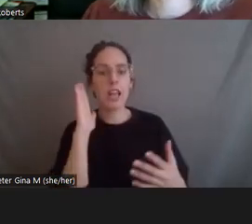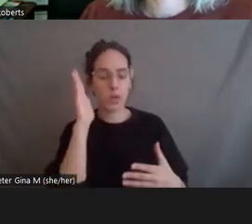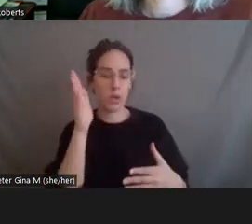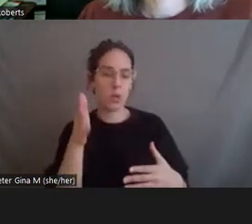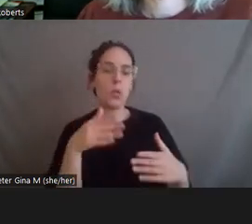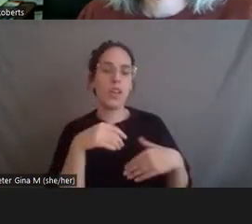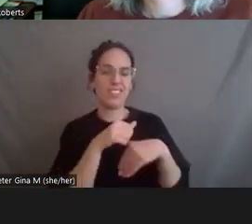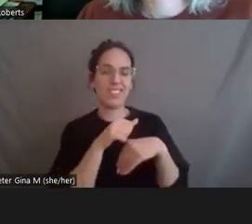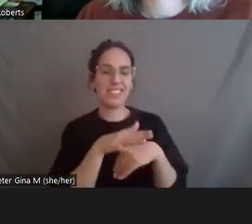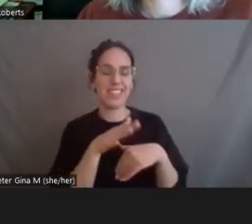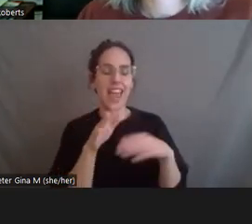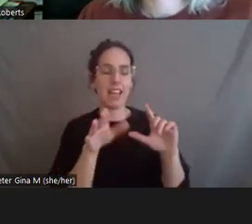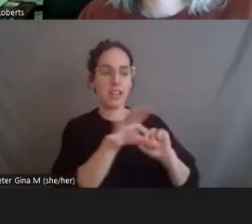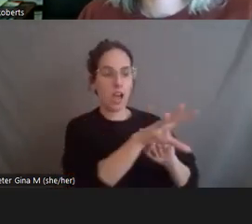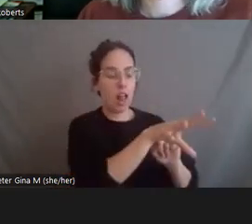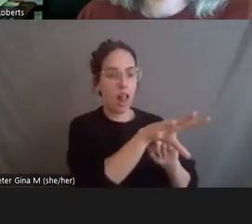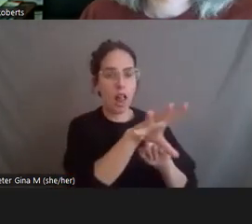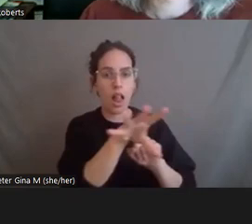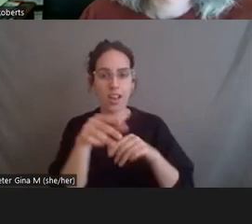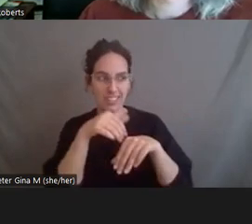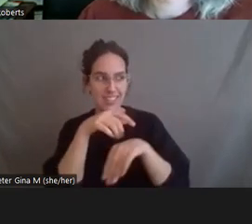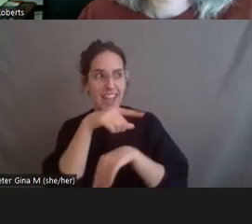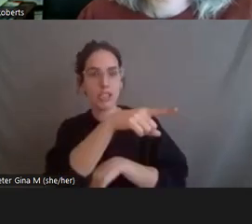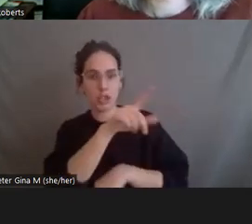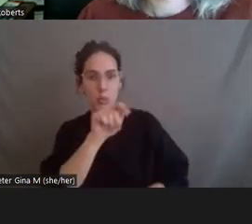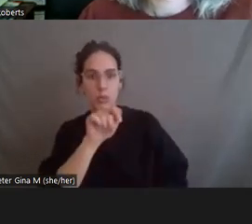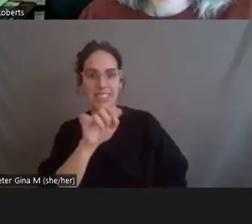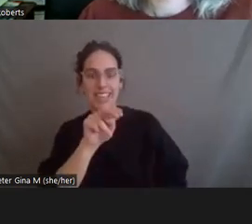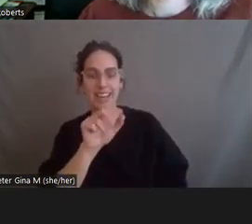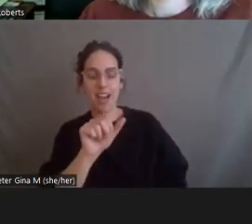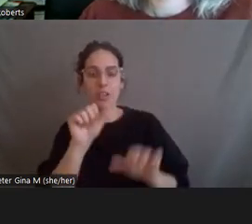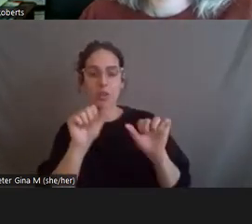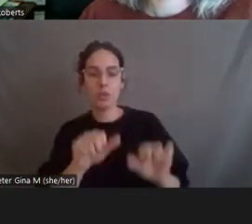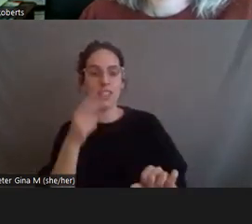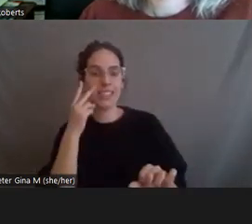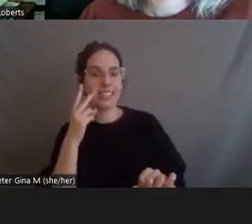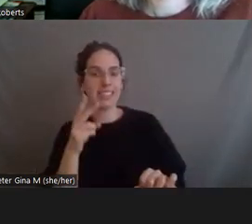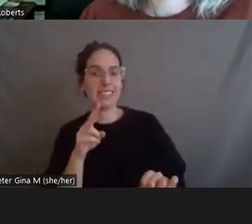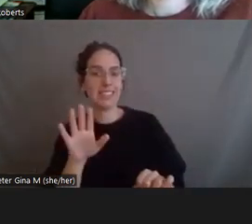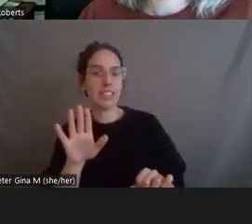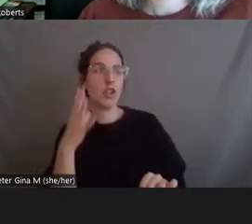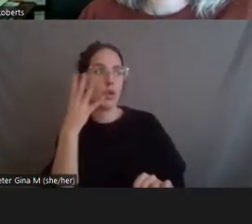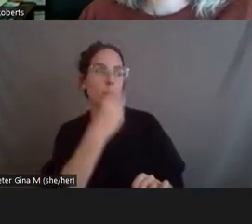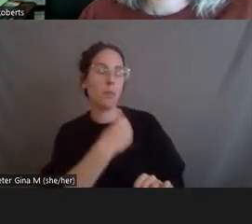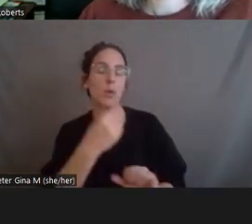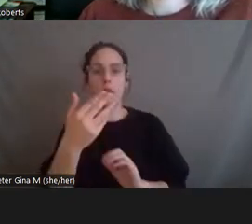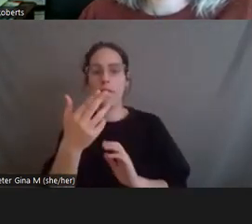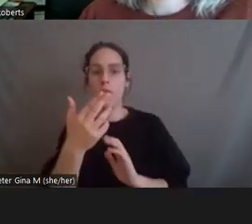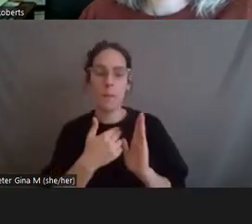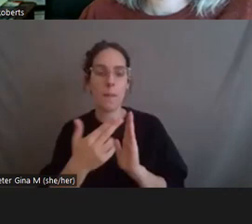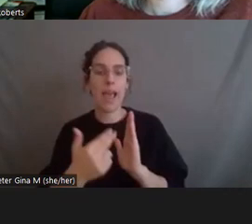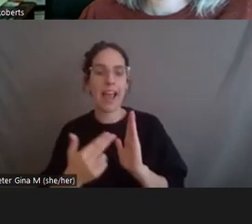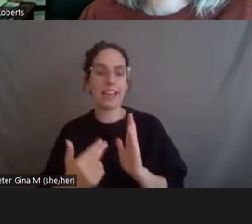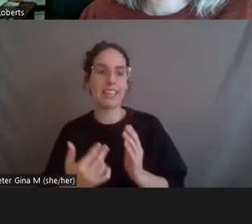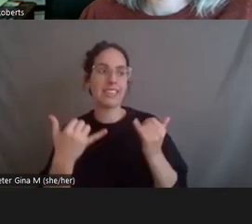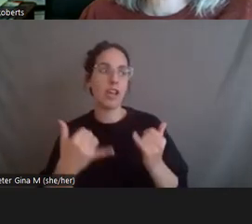over to Tina, so she can see the beautiful paintings that she's brought to the physical space